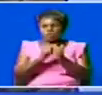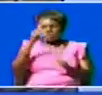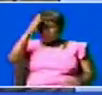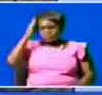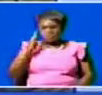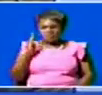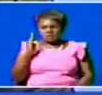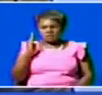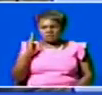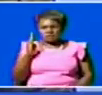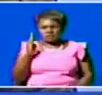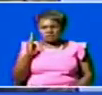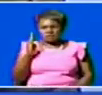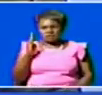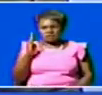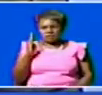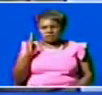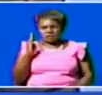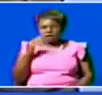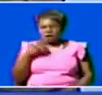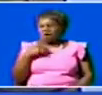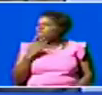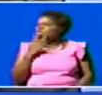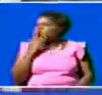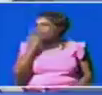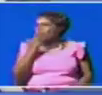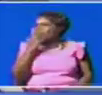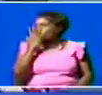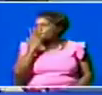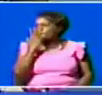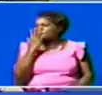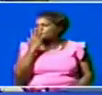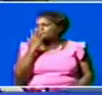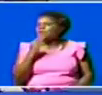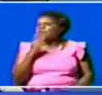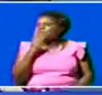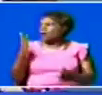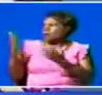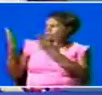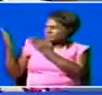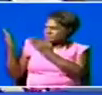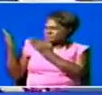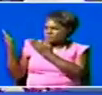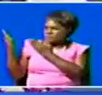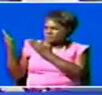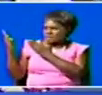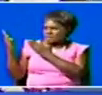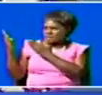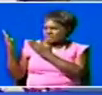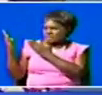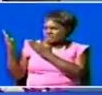show. And I see you have goodies here once again. And yeah. I see a flower as well. This is meant yes. to do what? This was meant for Betty Challenge. Oh.